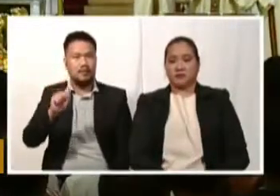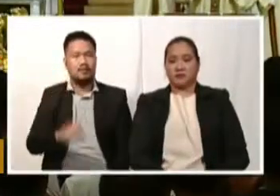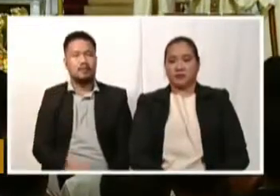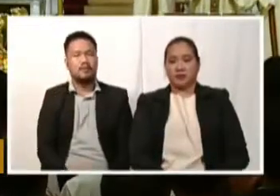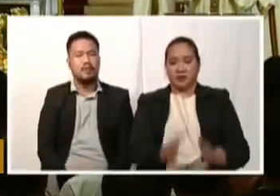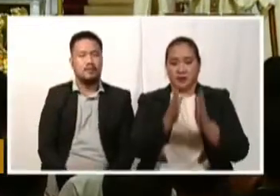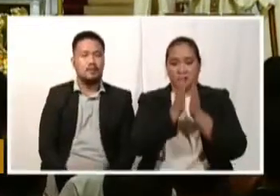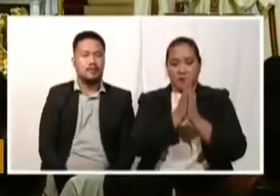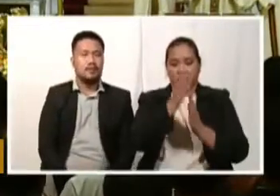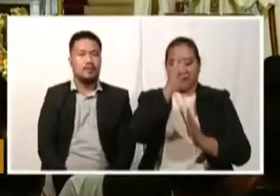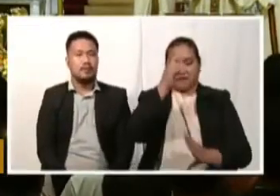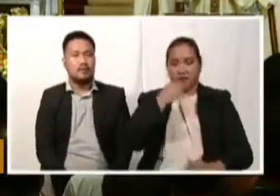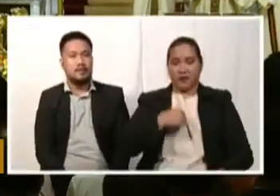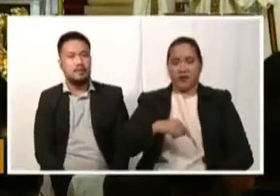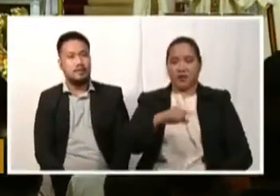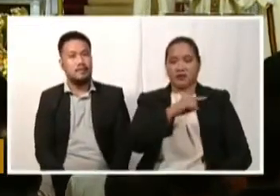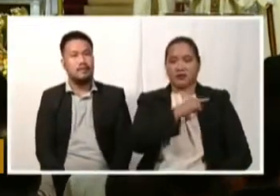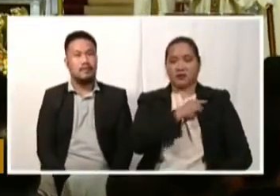Antioch,